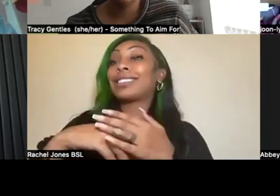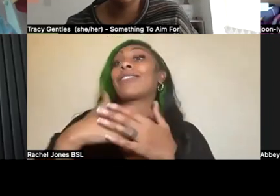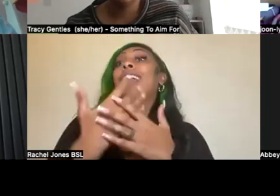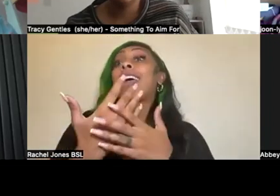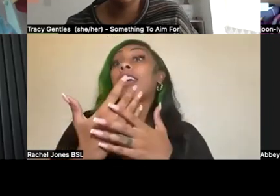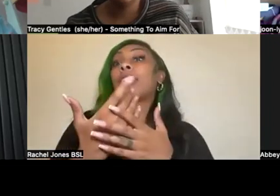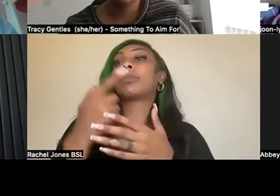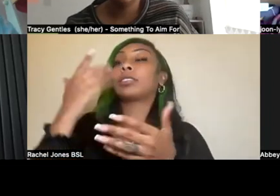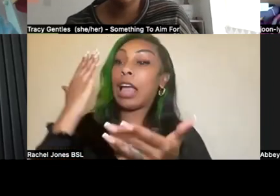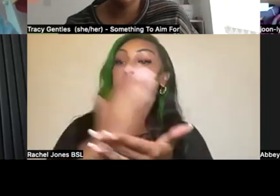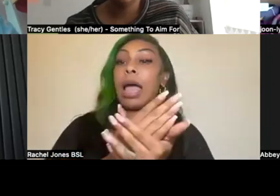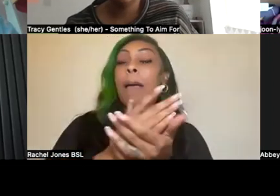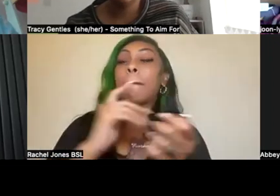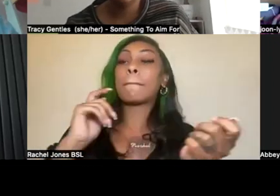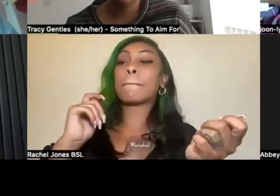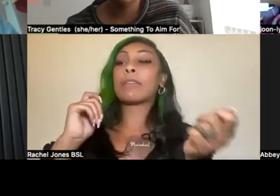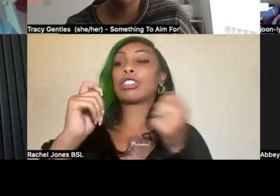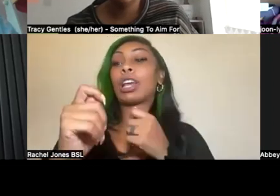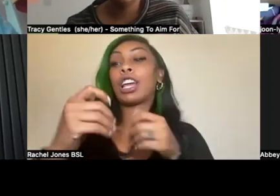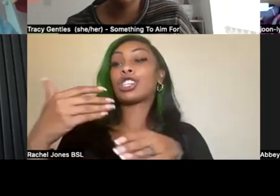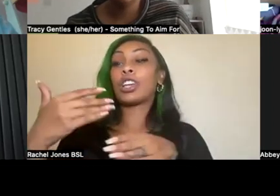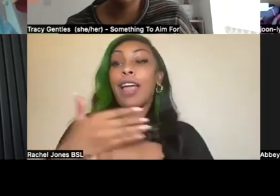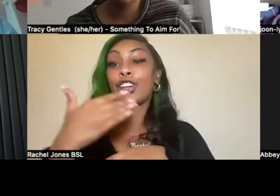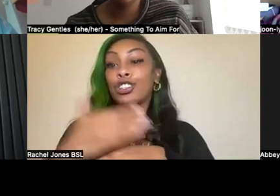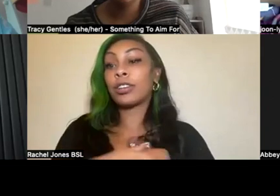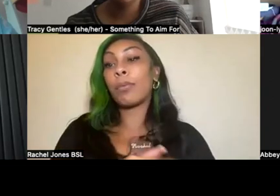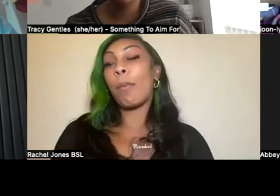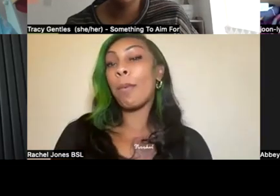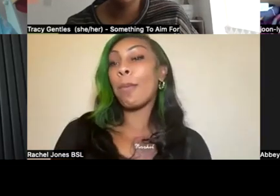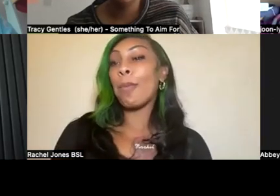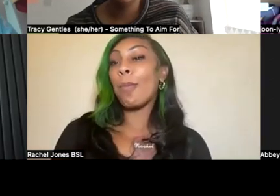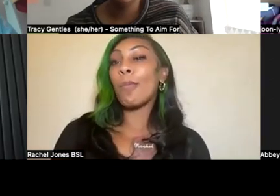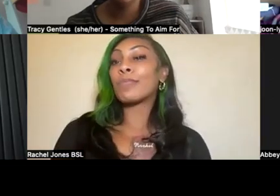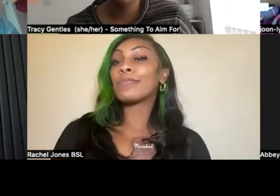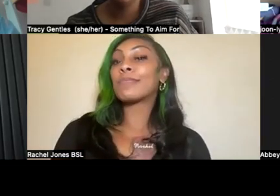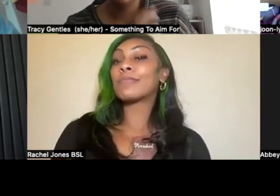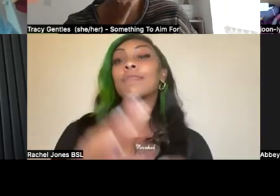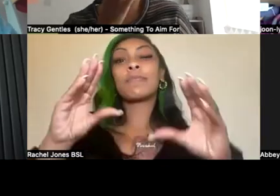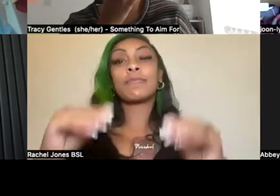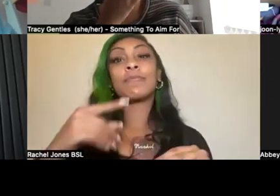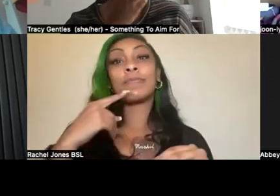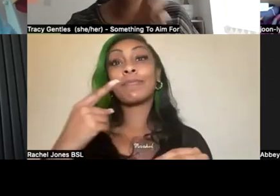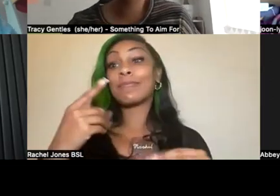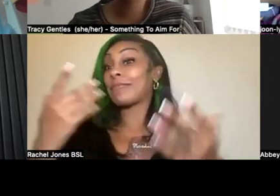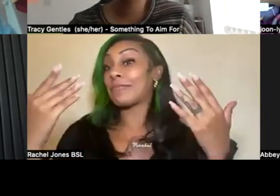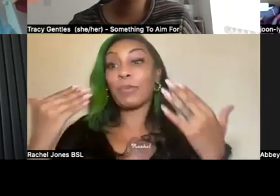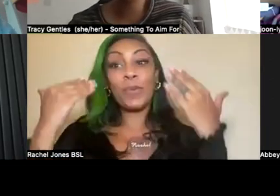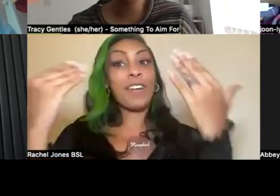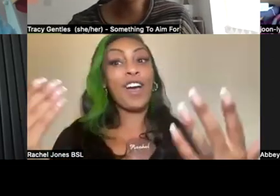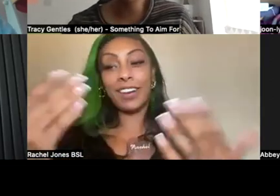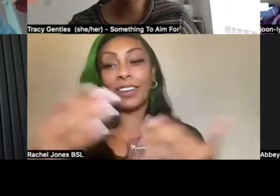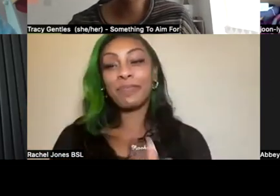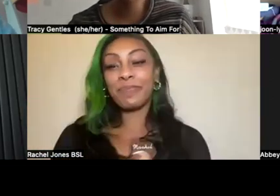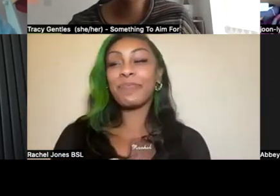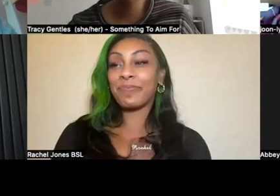real action and change. So I would just finish by saying onwards, really, onwards.